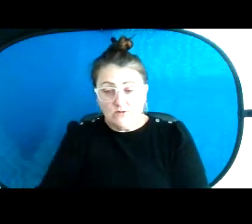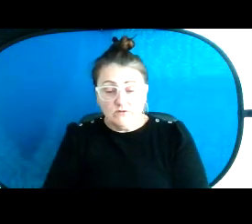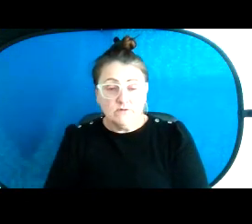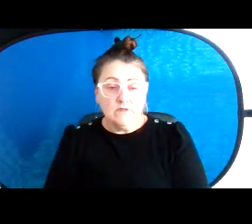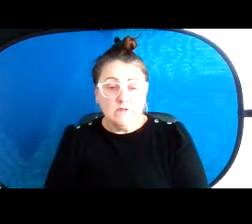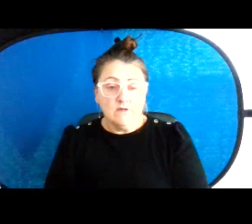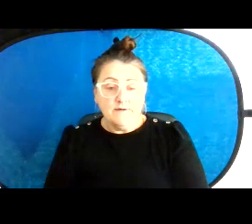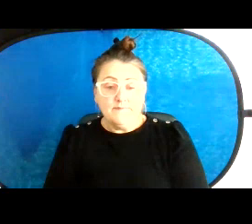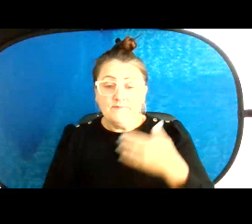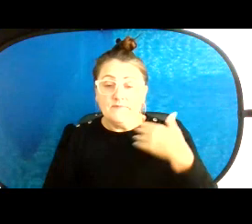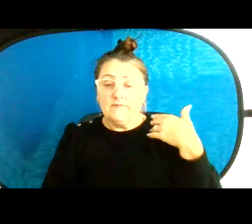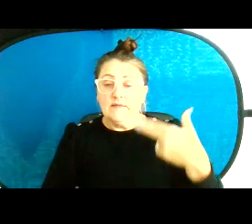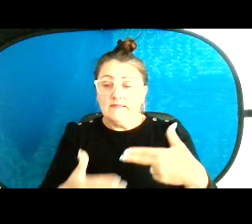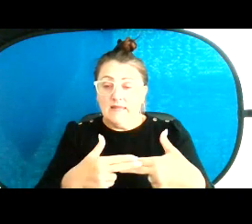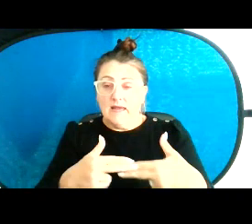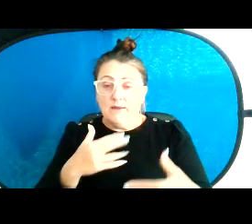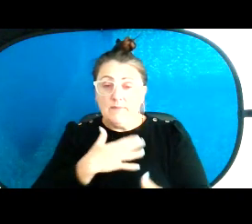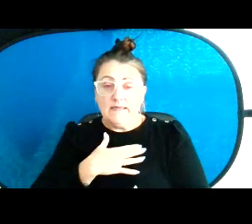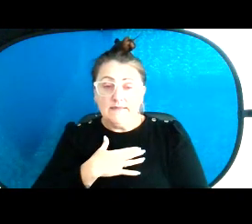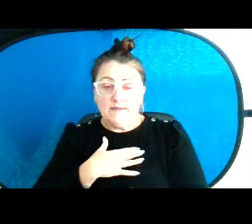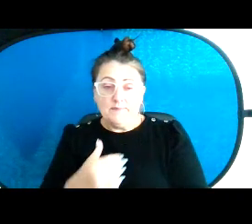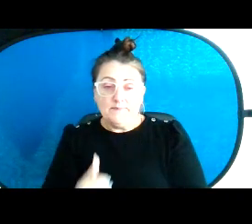Next slide, please.